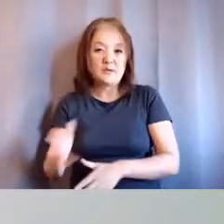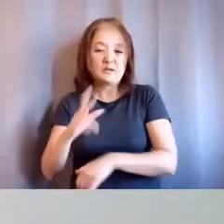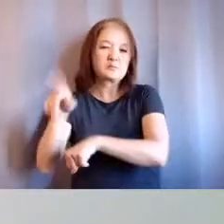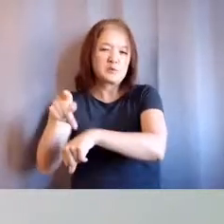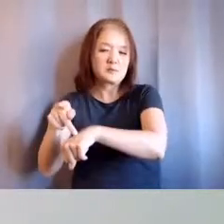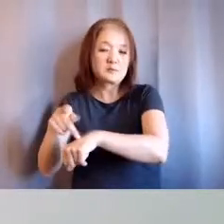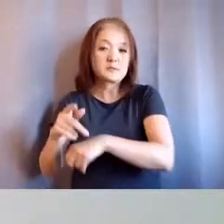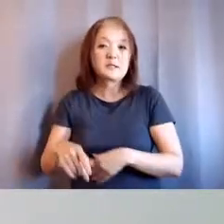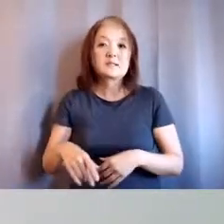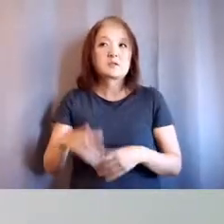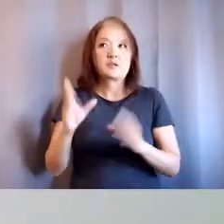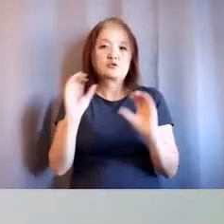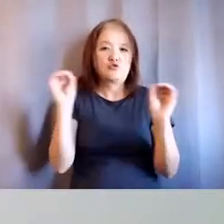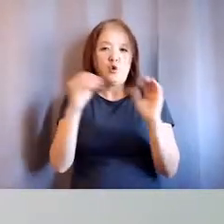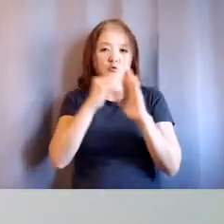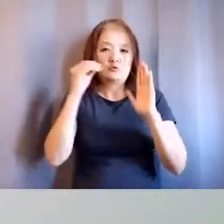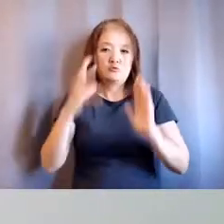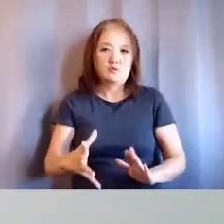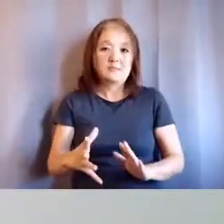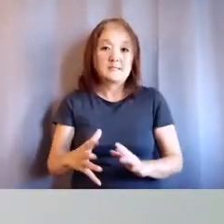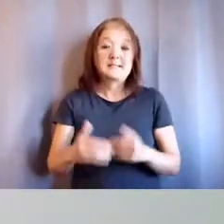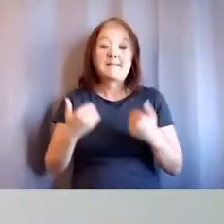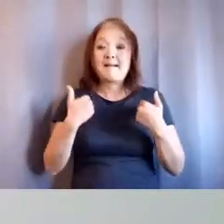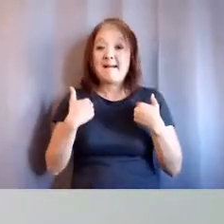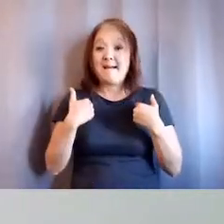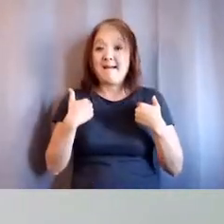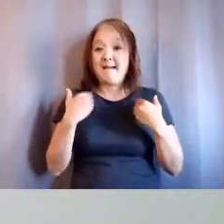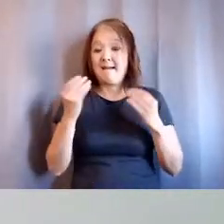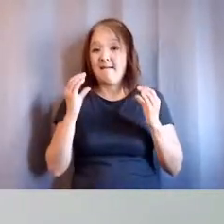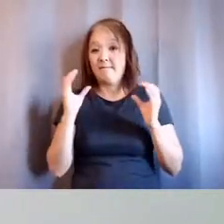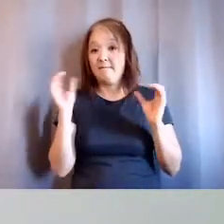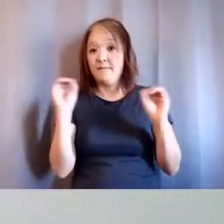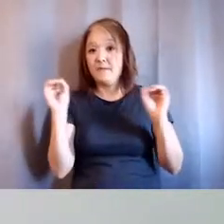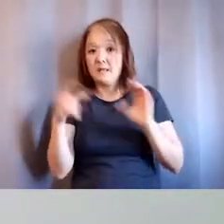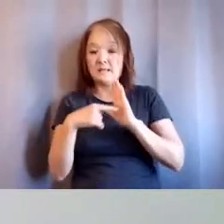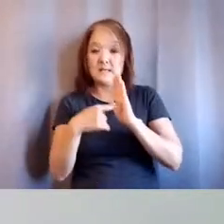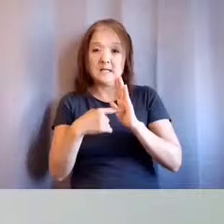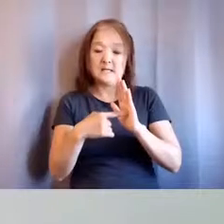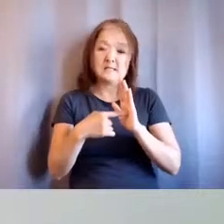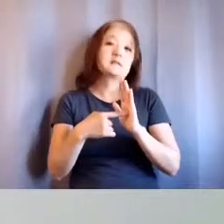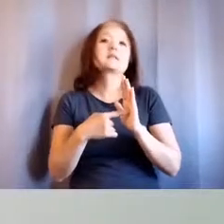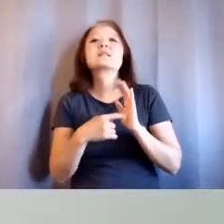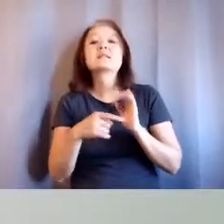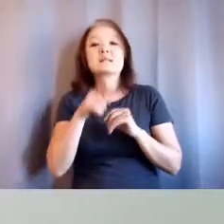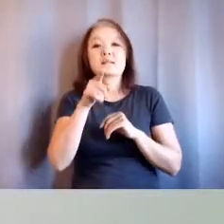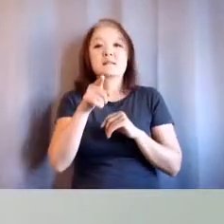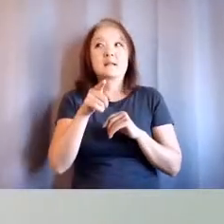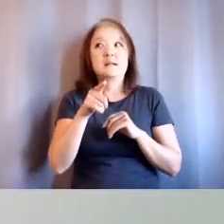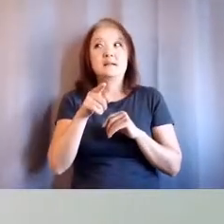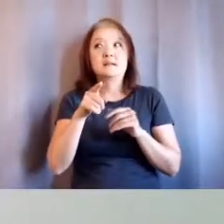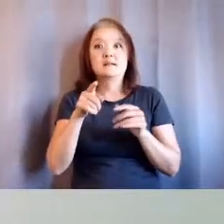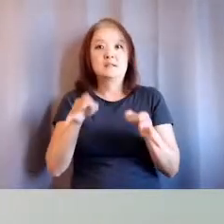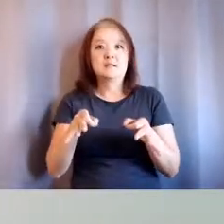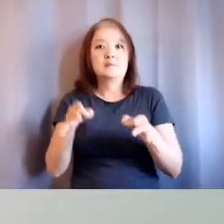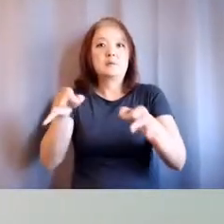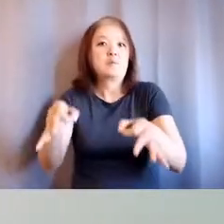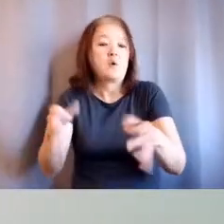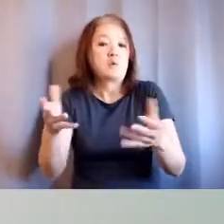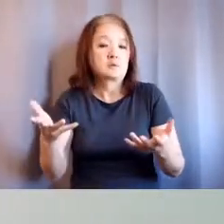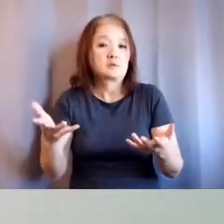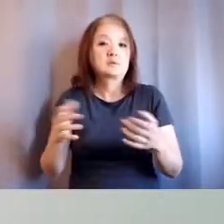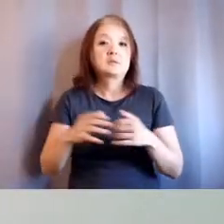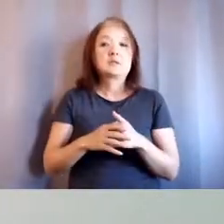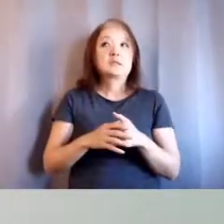say. So I have nothing to indicate that you're not going to be working on that day, whether you're going to be